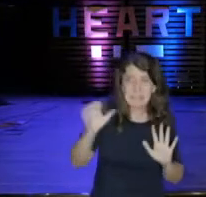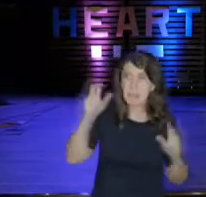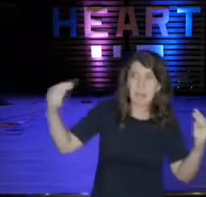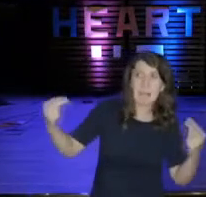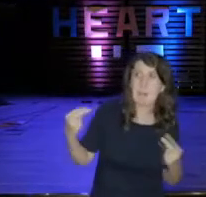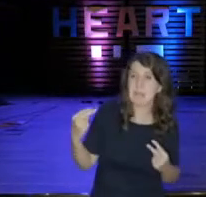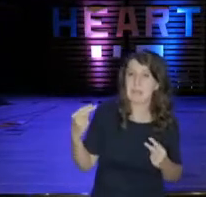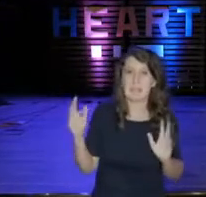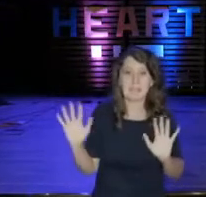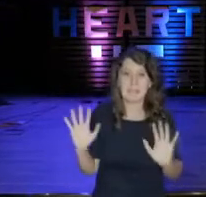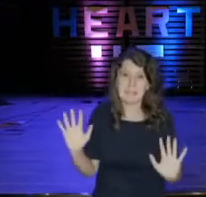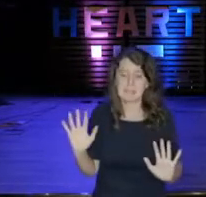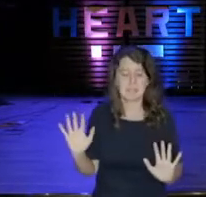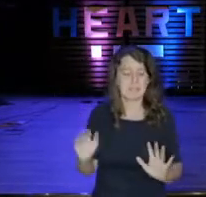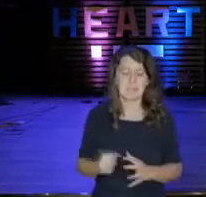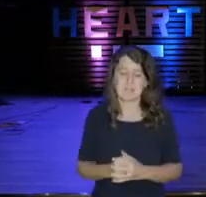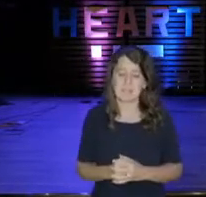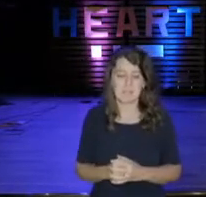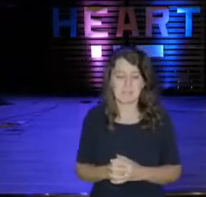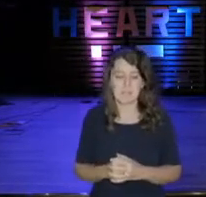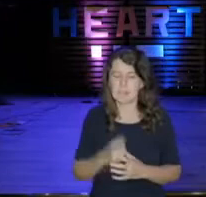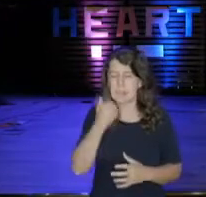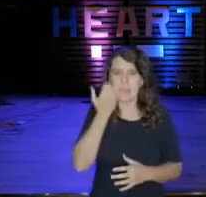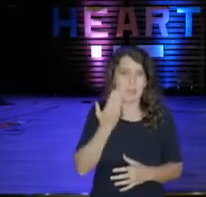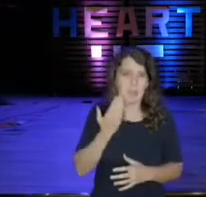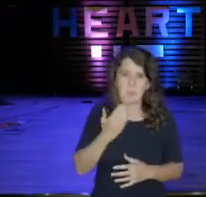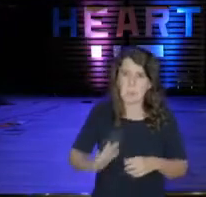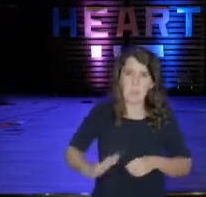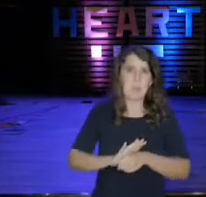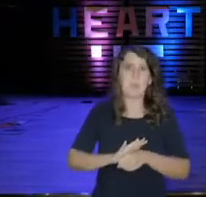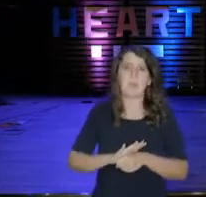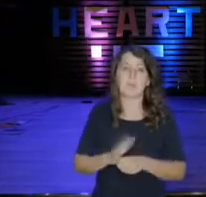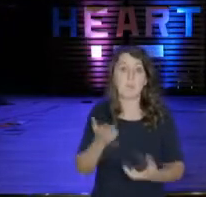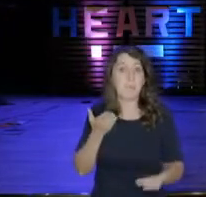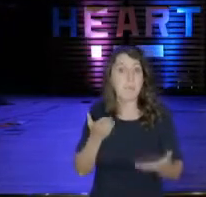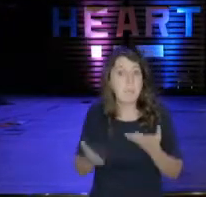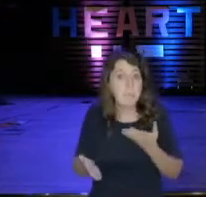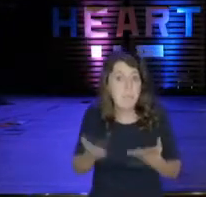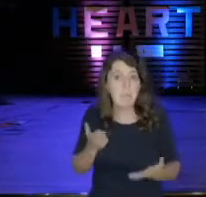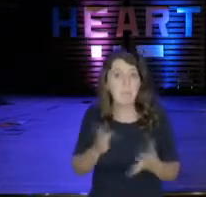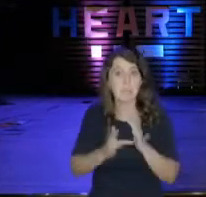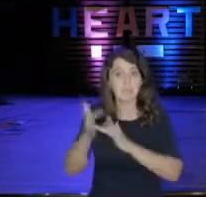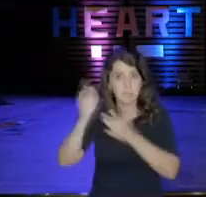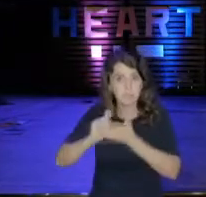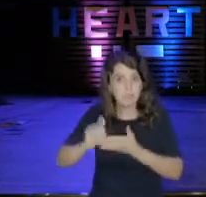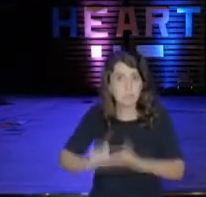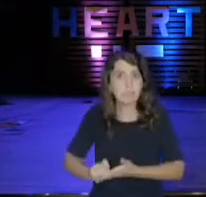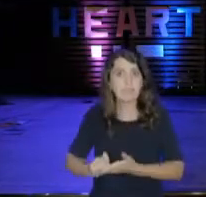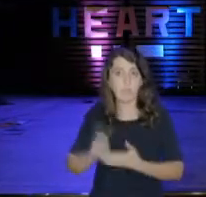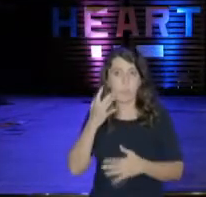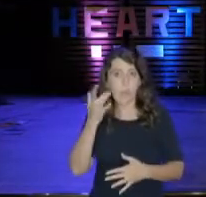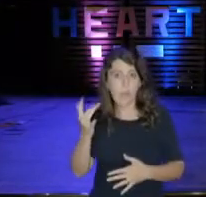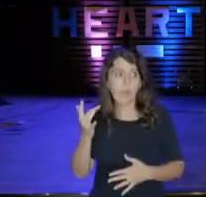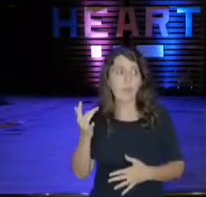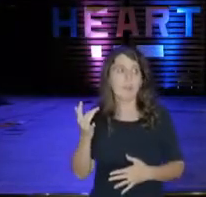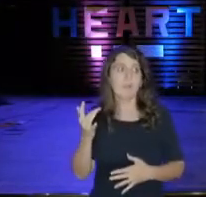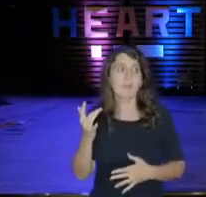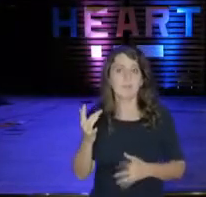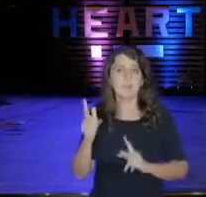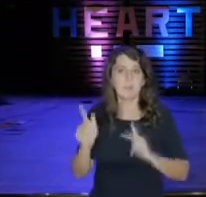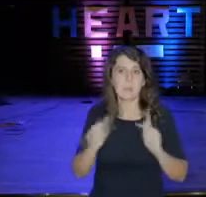Don't look at me. I'm, you know, so filled with shame. And so maybe he's riding on the ground just to get all the eyes off of